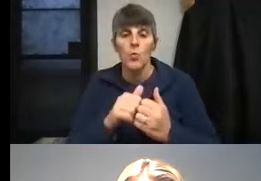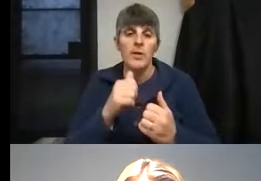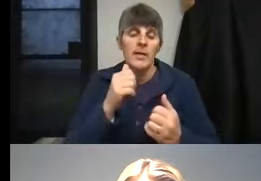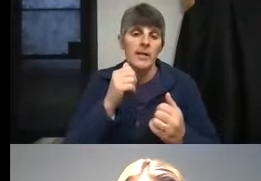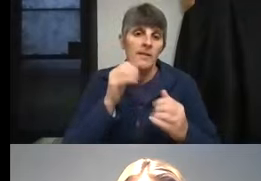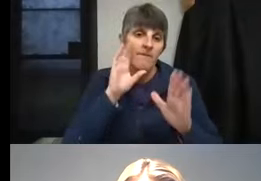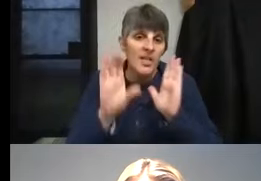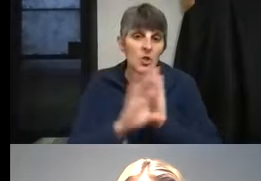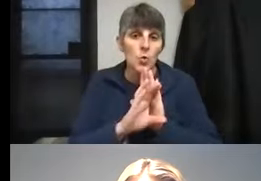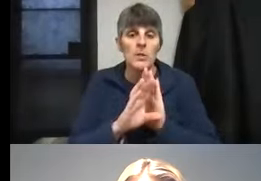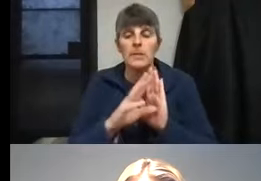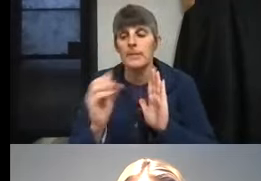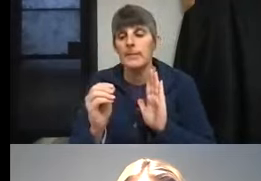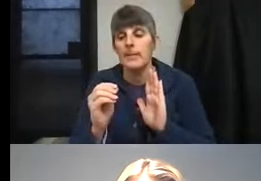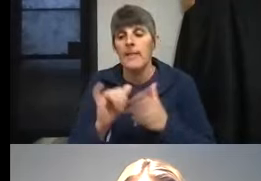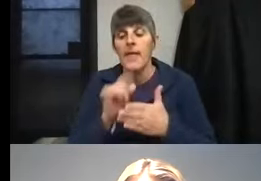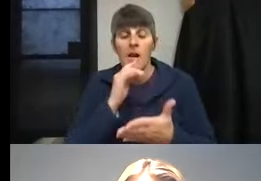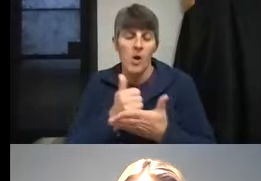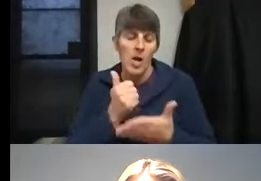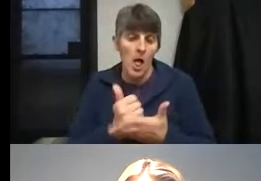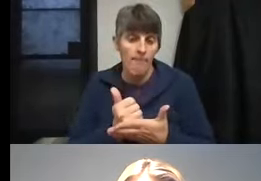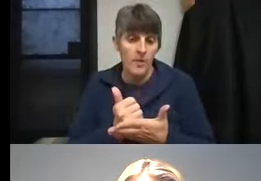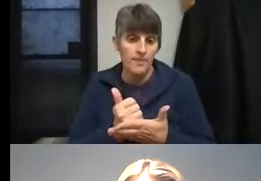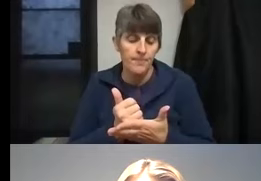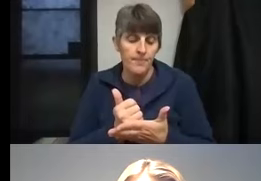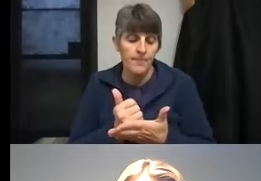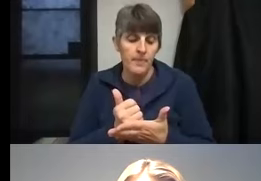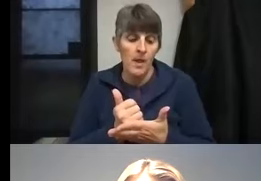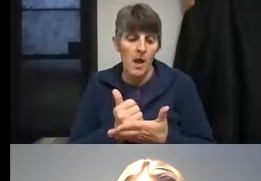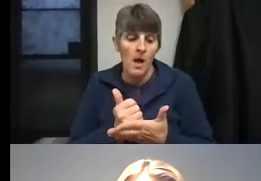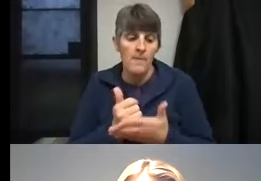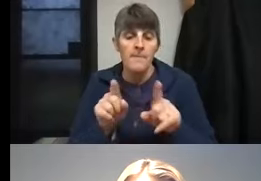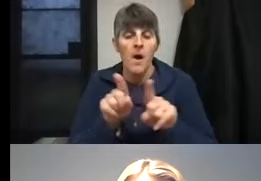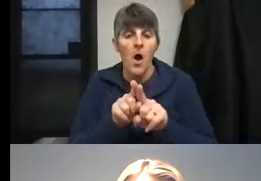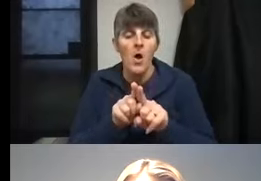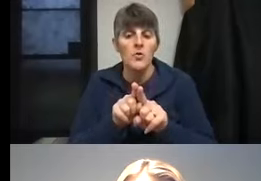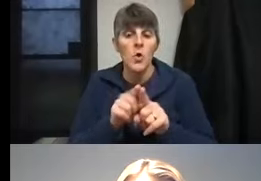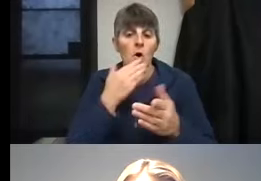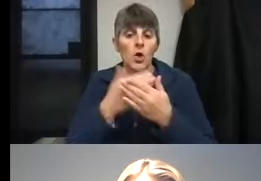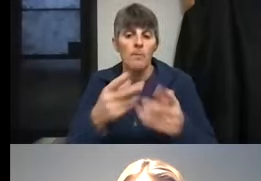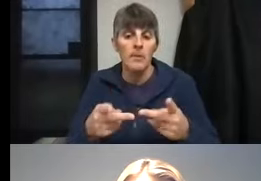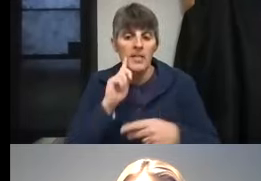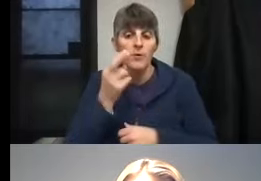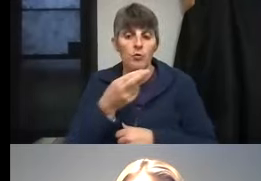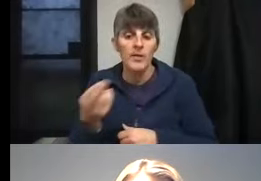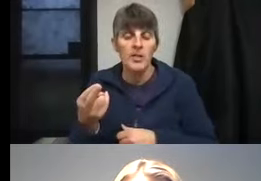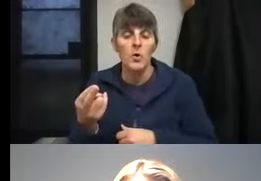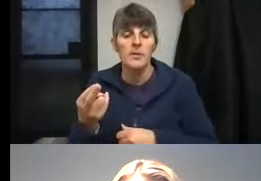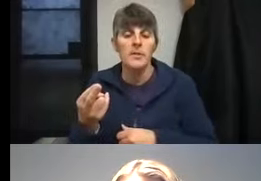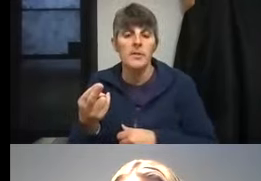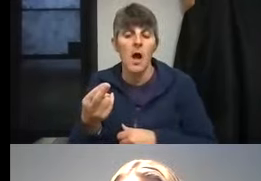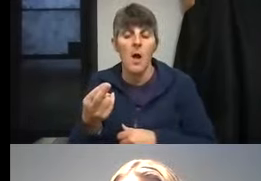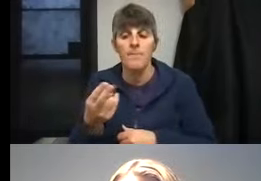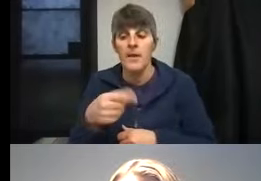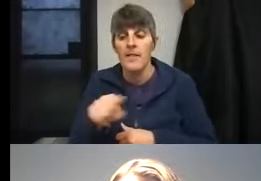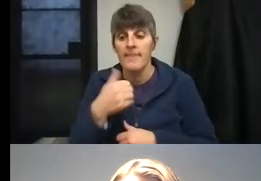and that are very helpful. They also are a good place for resources.